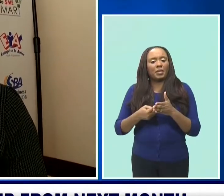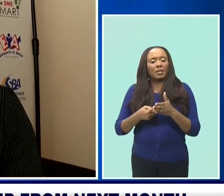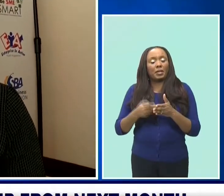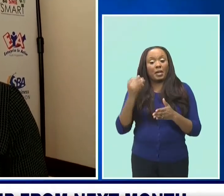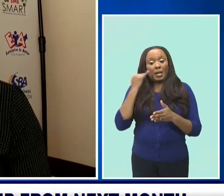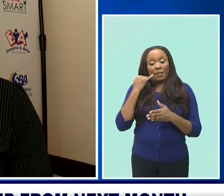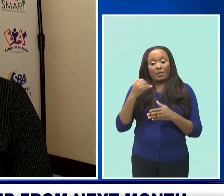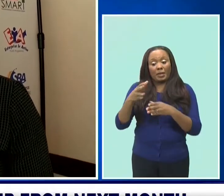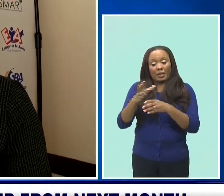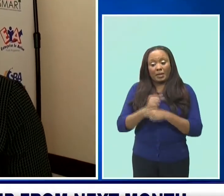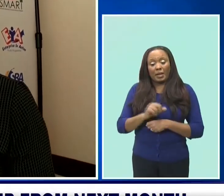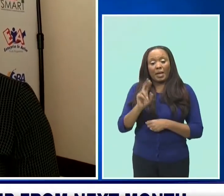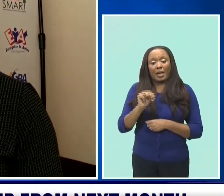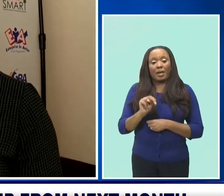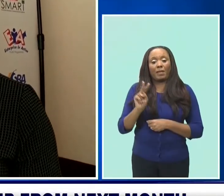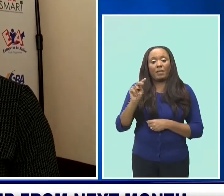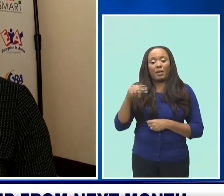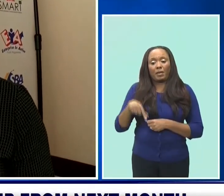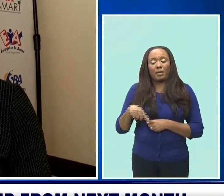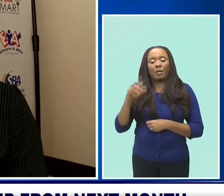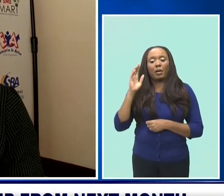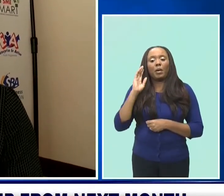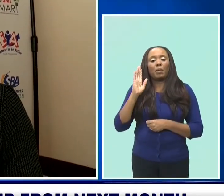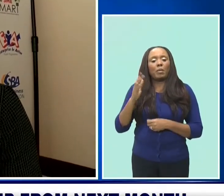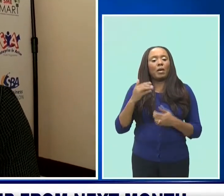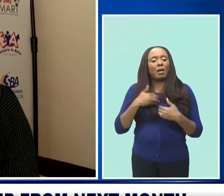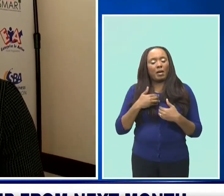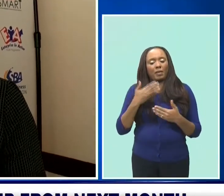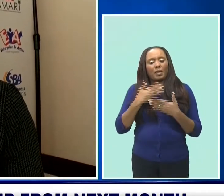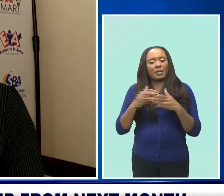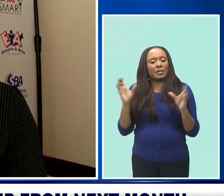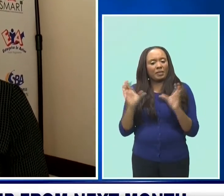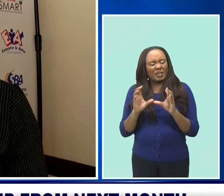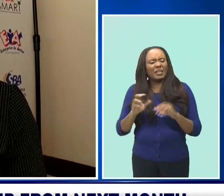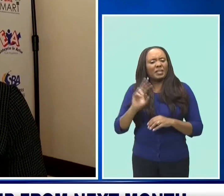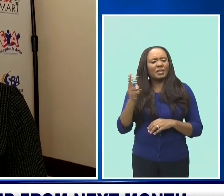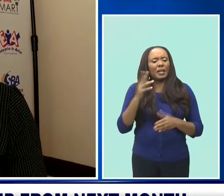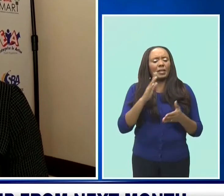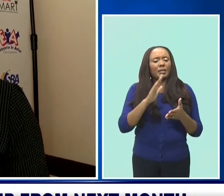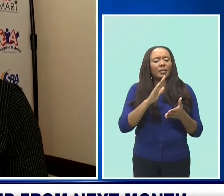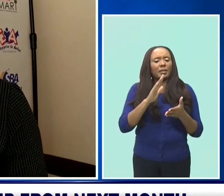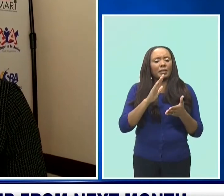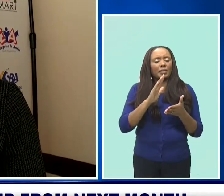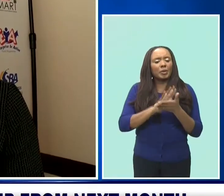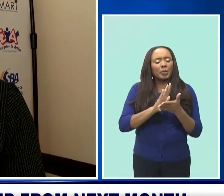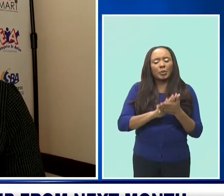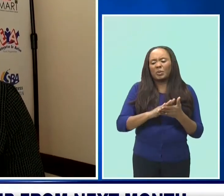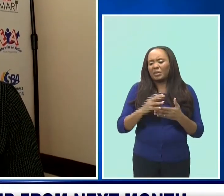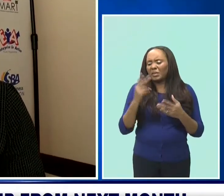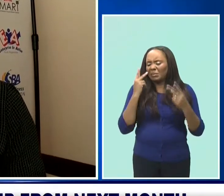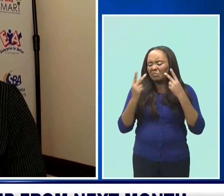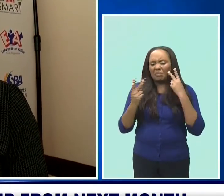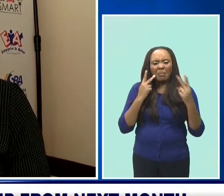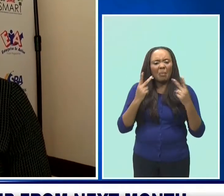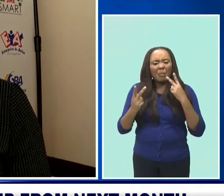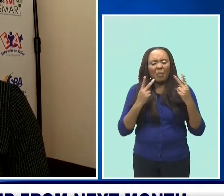certification. This was endorsed by the principals of the secondary schools who saw the need for our program as a useful program, and they